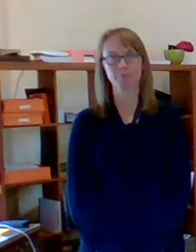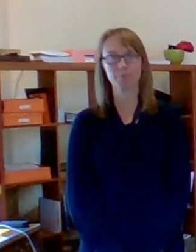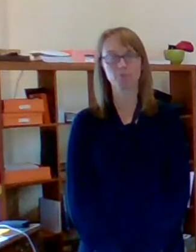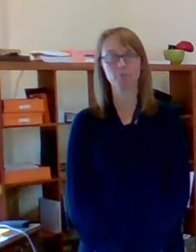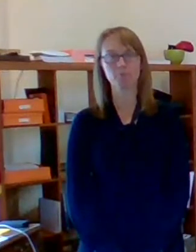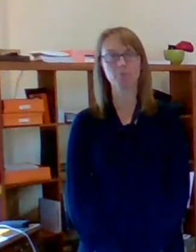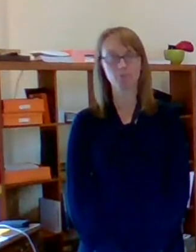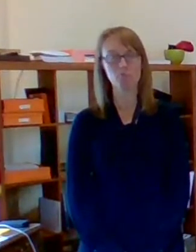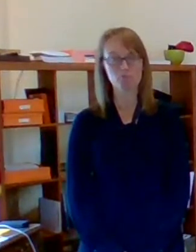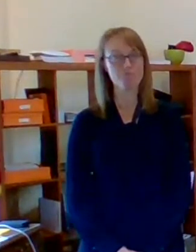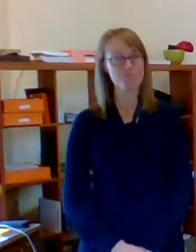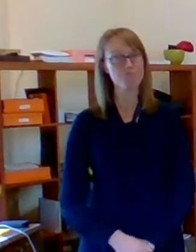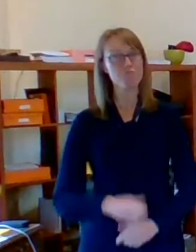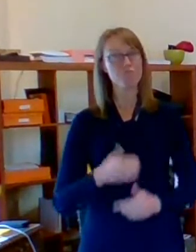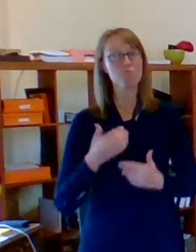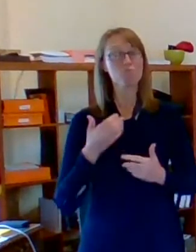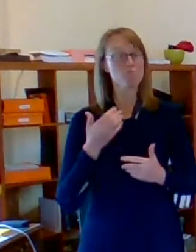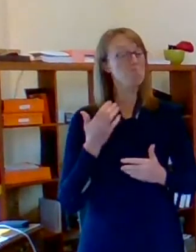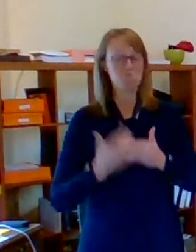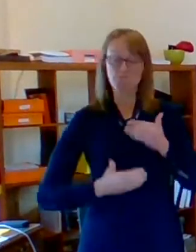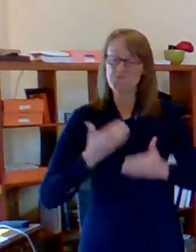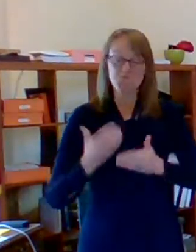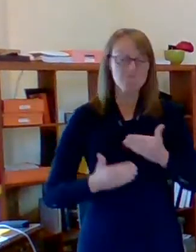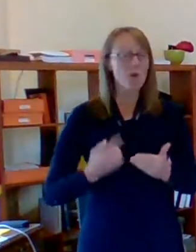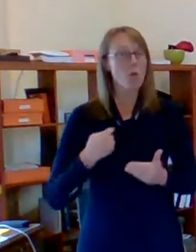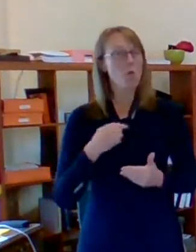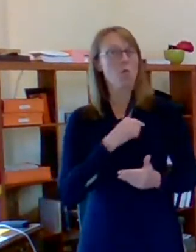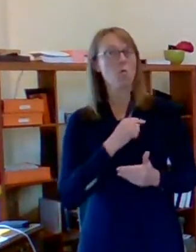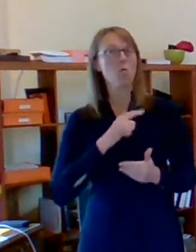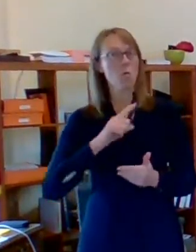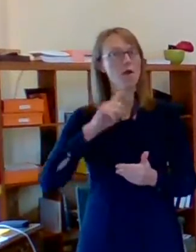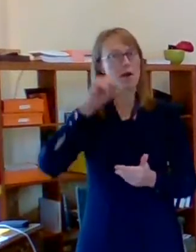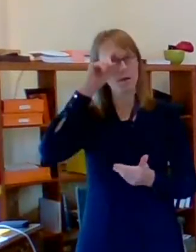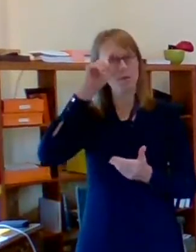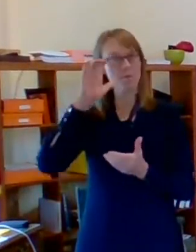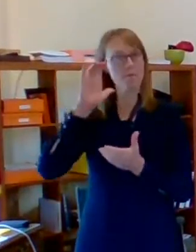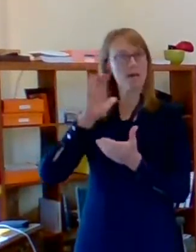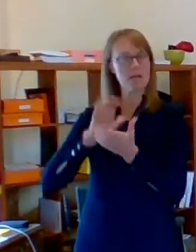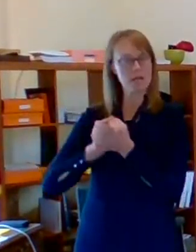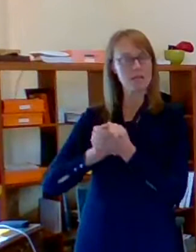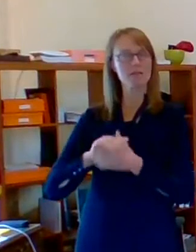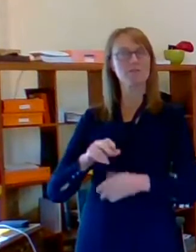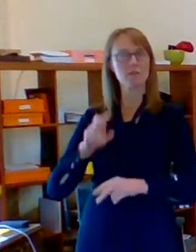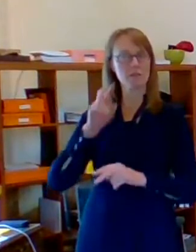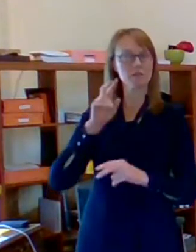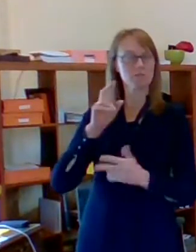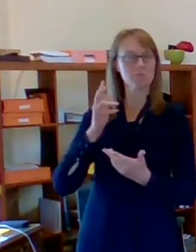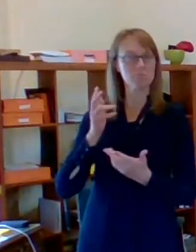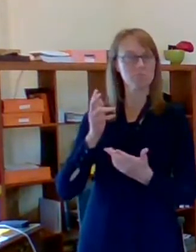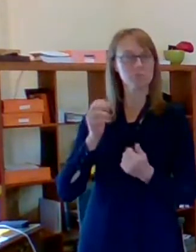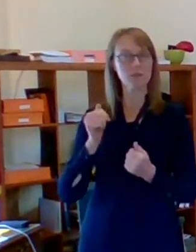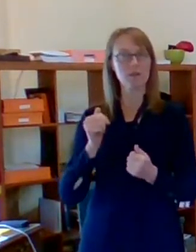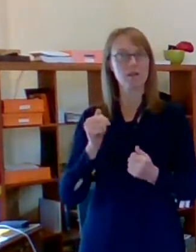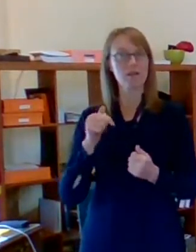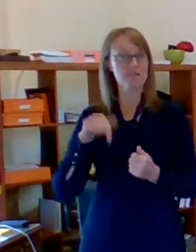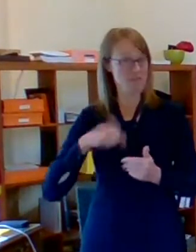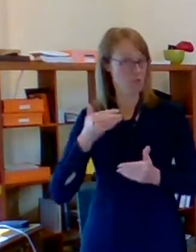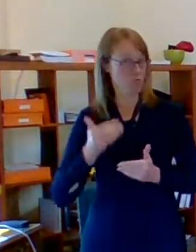well underway. We're thinking that as we undergo this